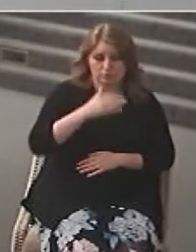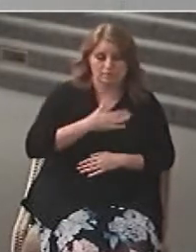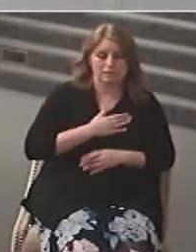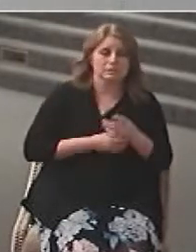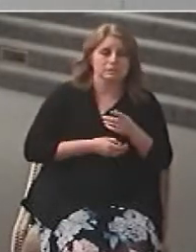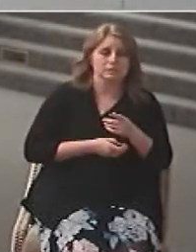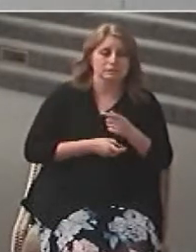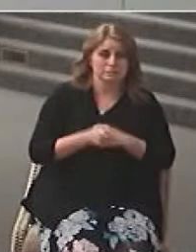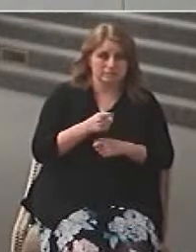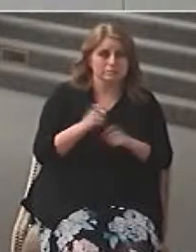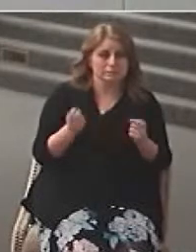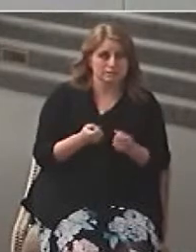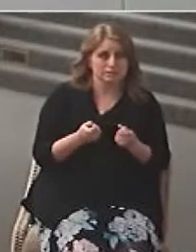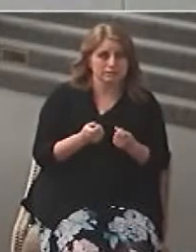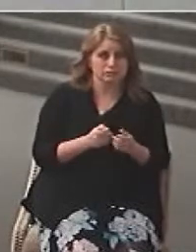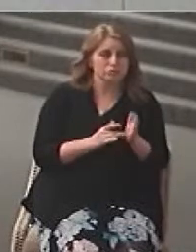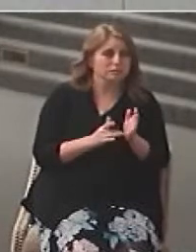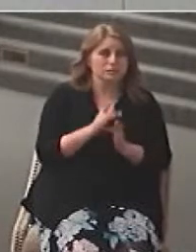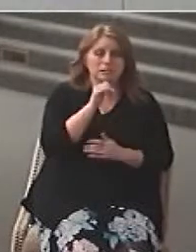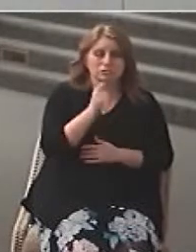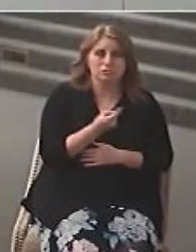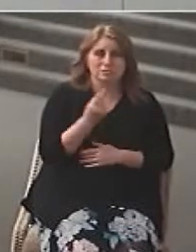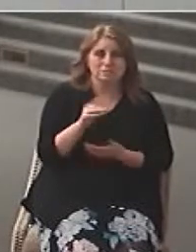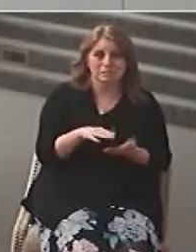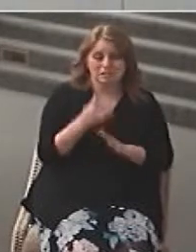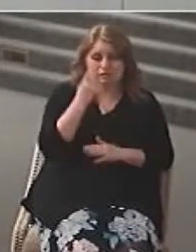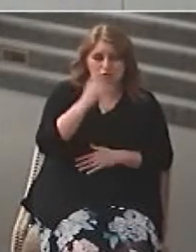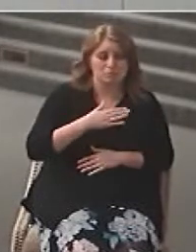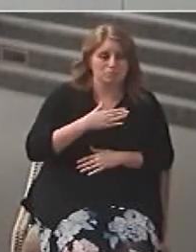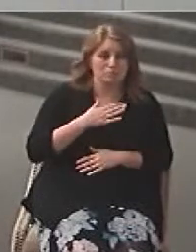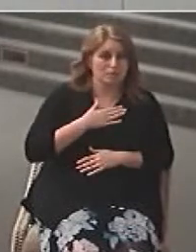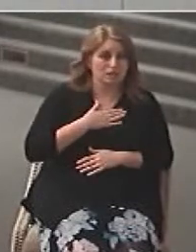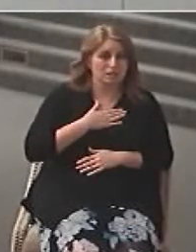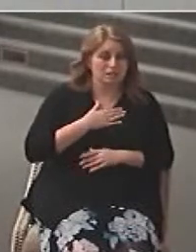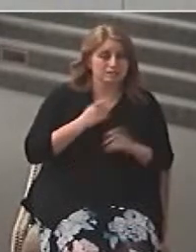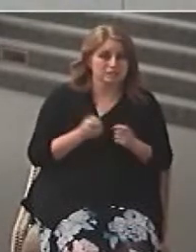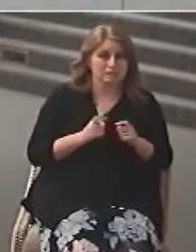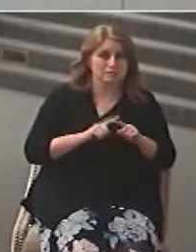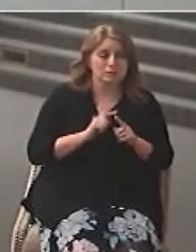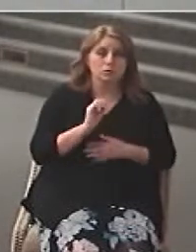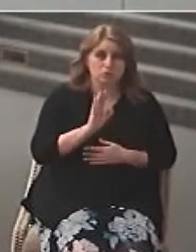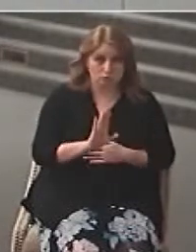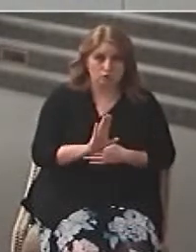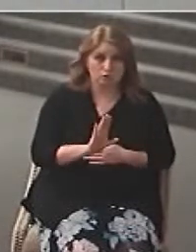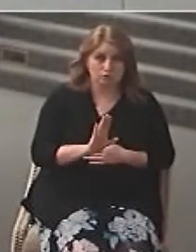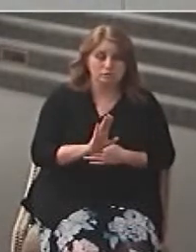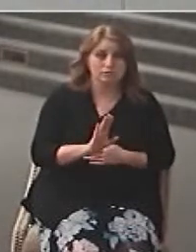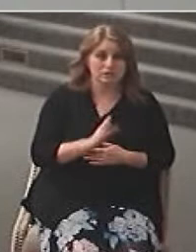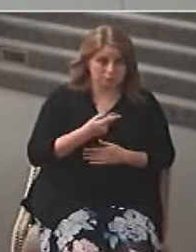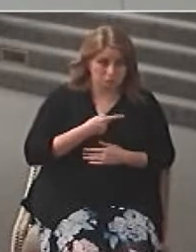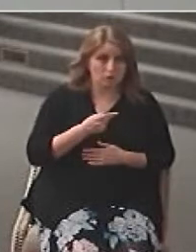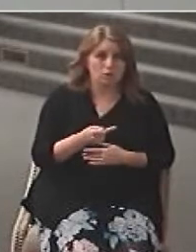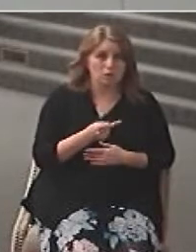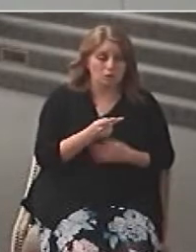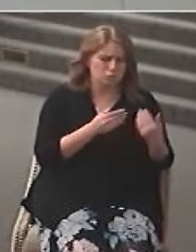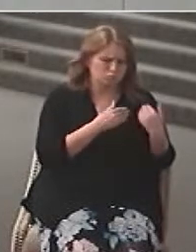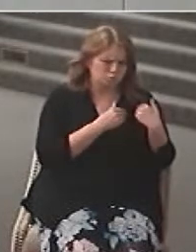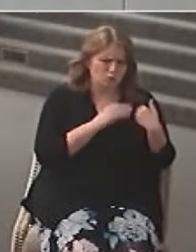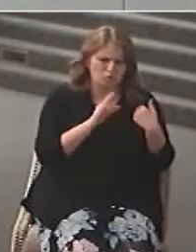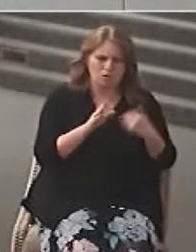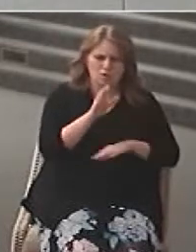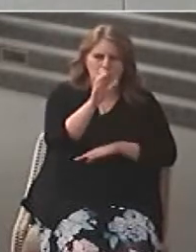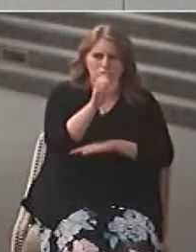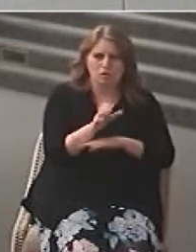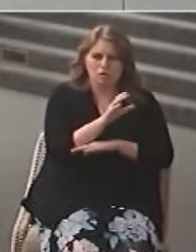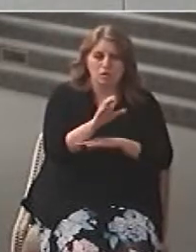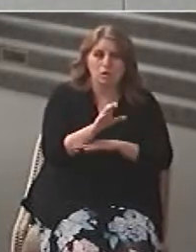die for my sins. Jesus went and He hung on that cross for your sins and my sins and bore them on Calvary, that one day we might be able to